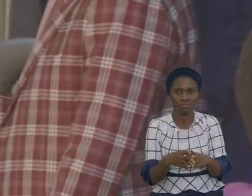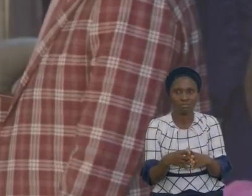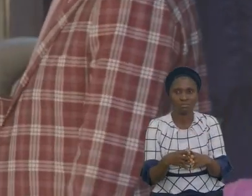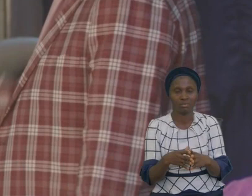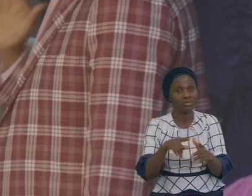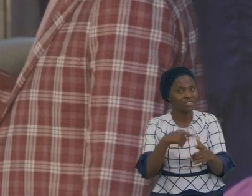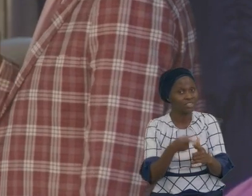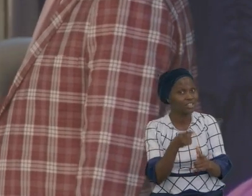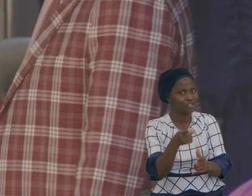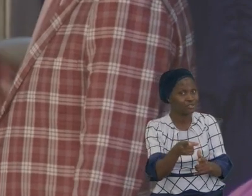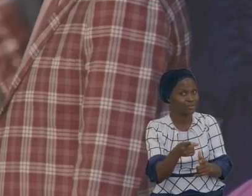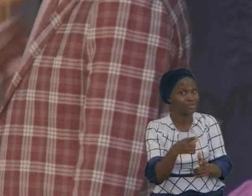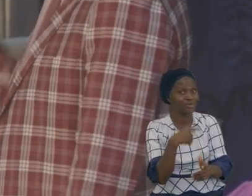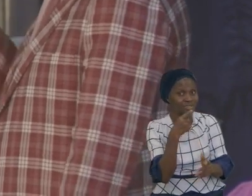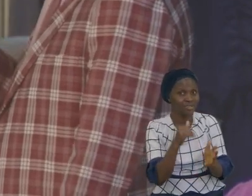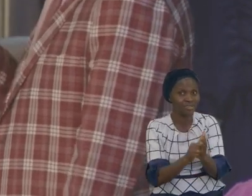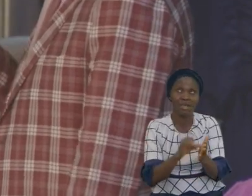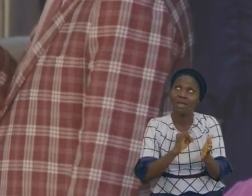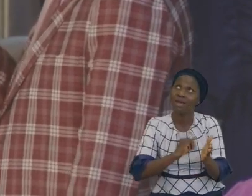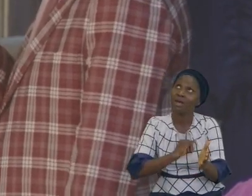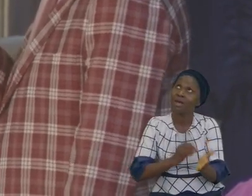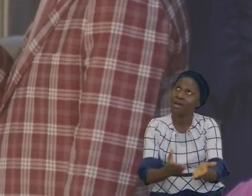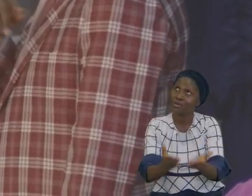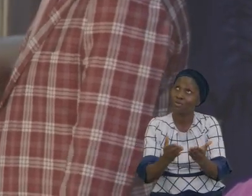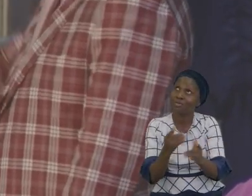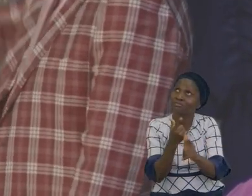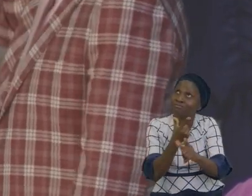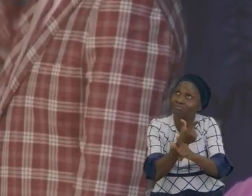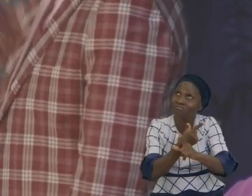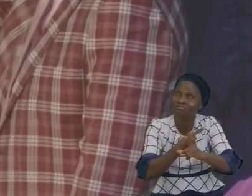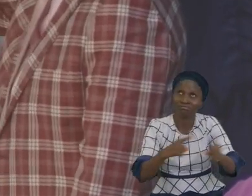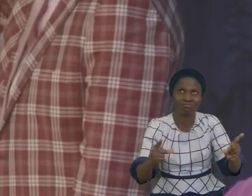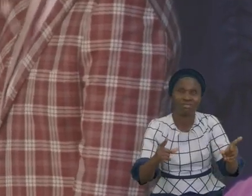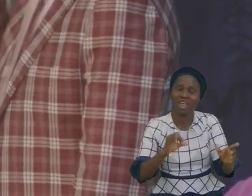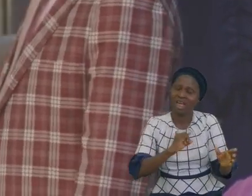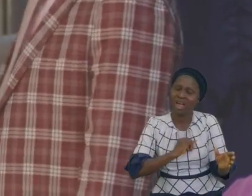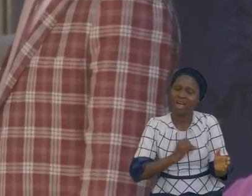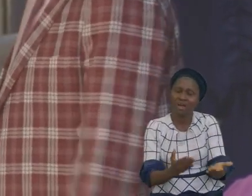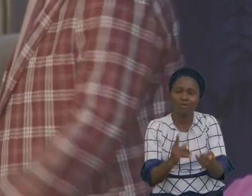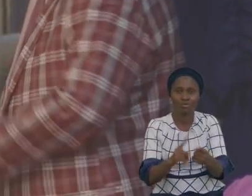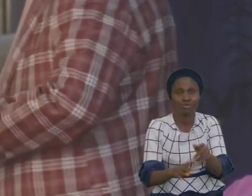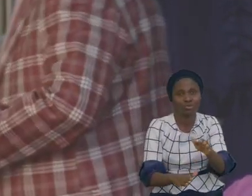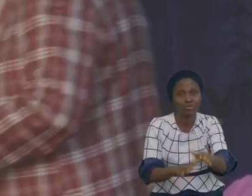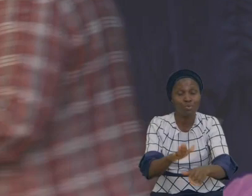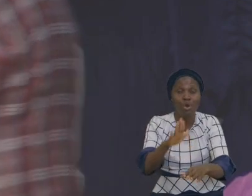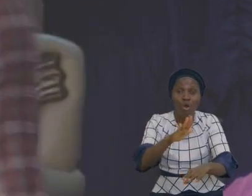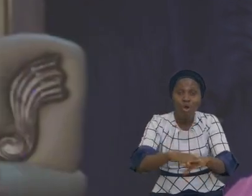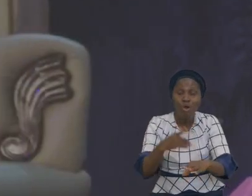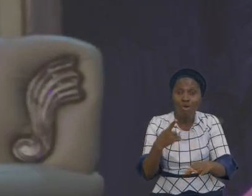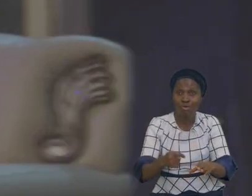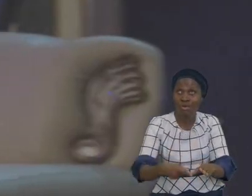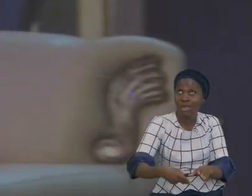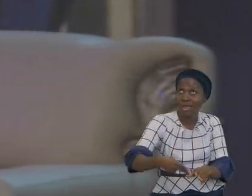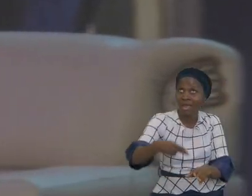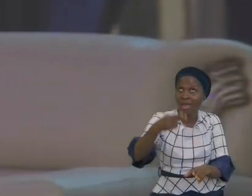I want to walk on the highway that leads to life's liberation.